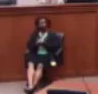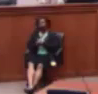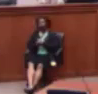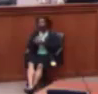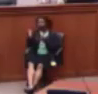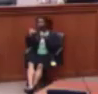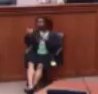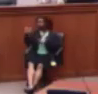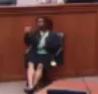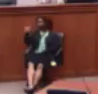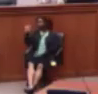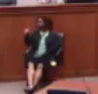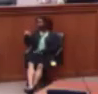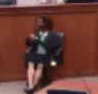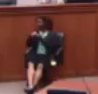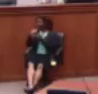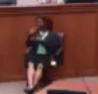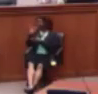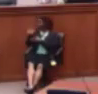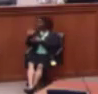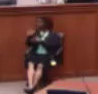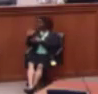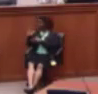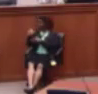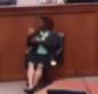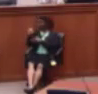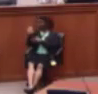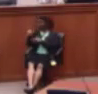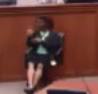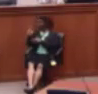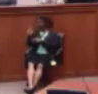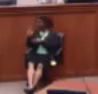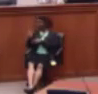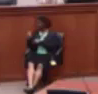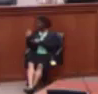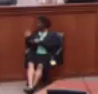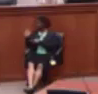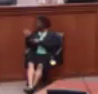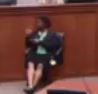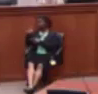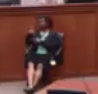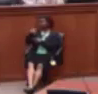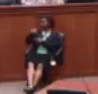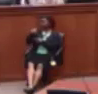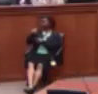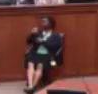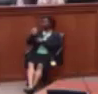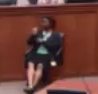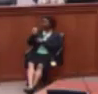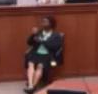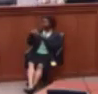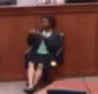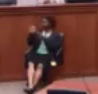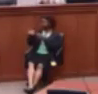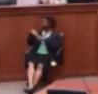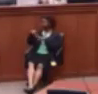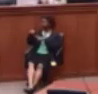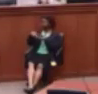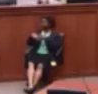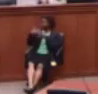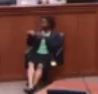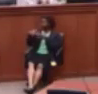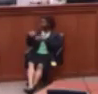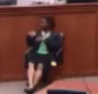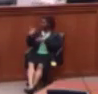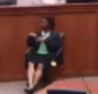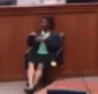Your next item is on page 43, item 3.3, consideration of an update report regarding the Jump Start 2.0 blueprint. The